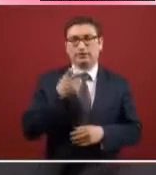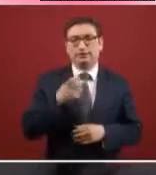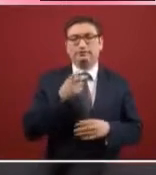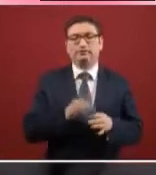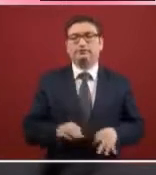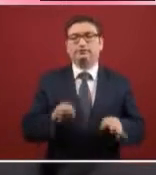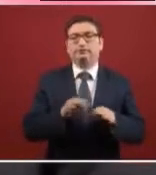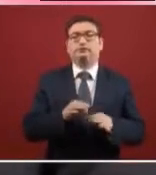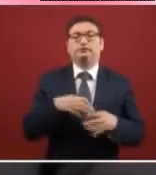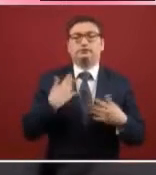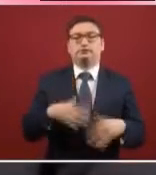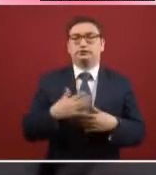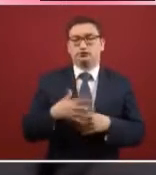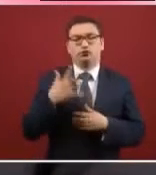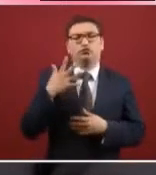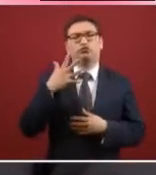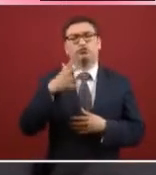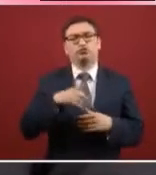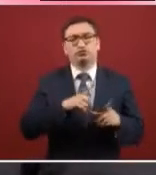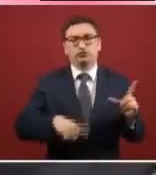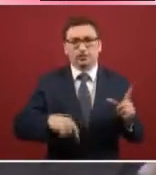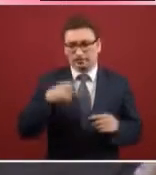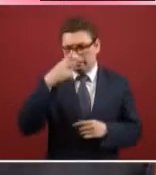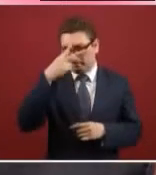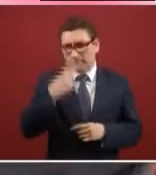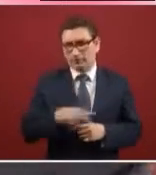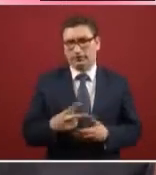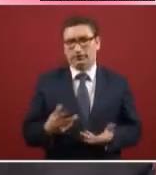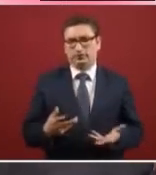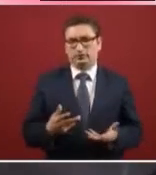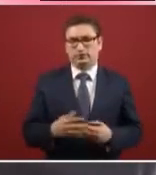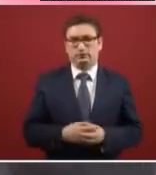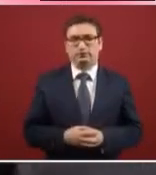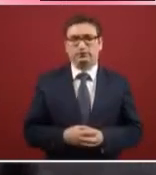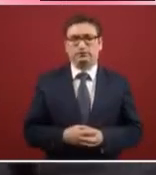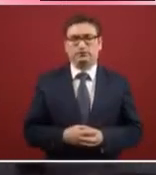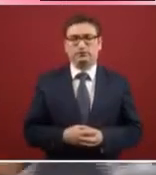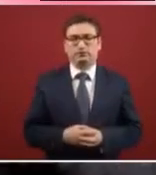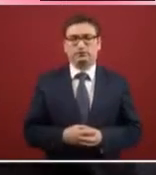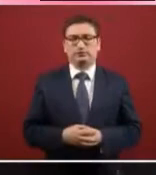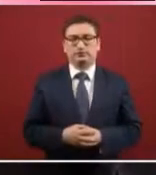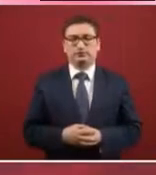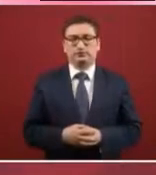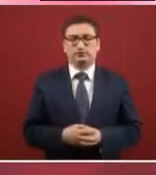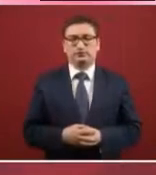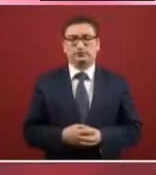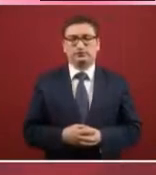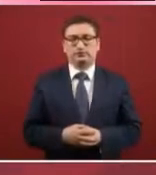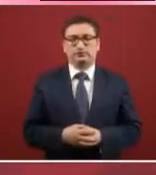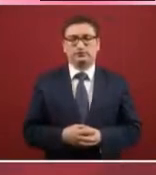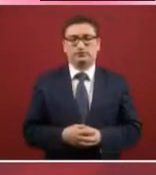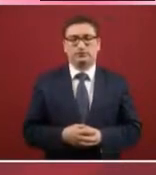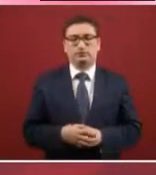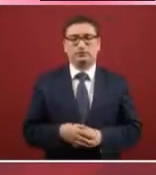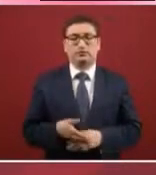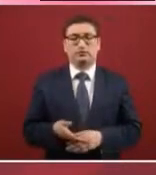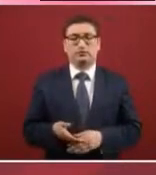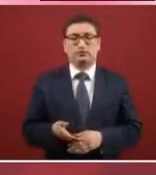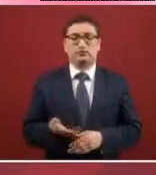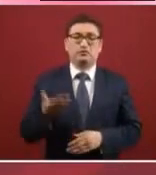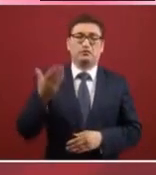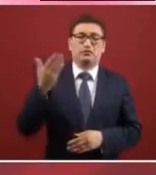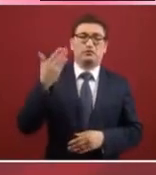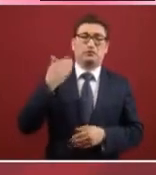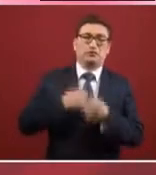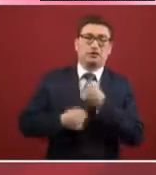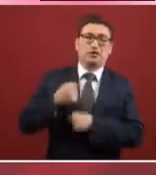will mean for Mexico que se han padecido that has been por